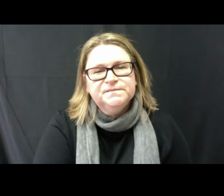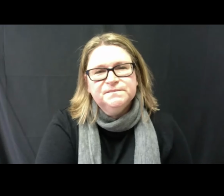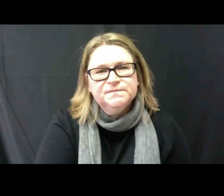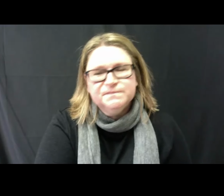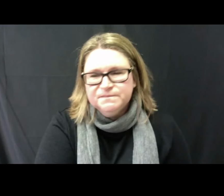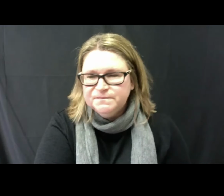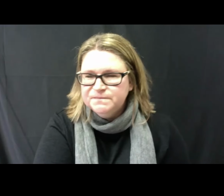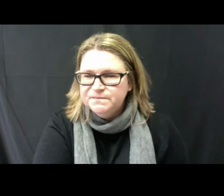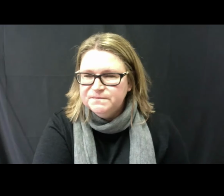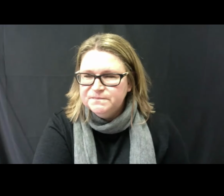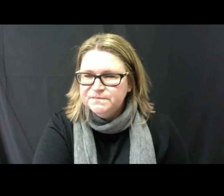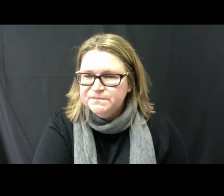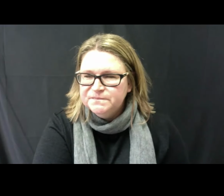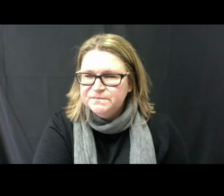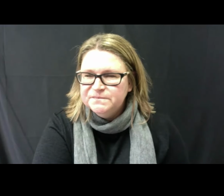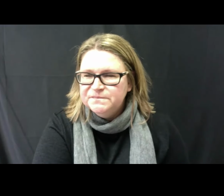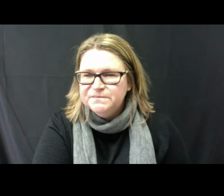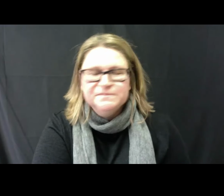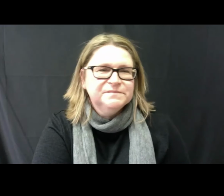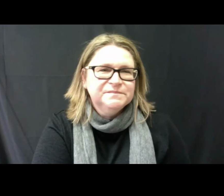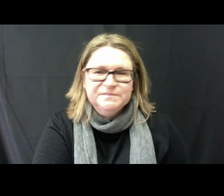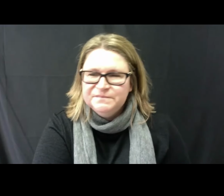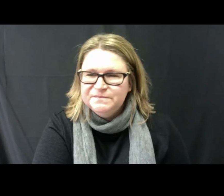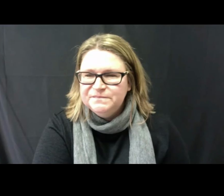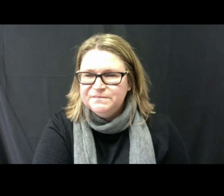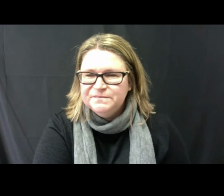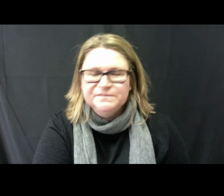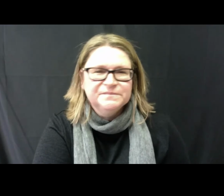at the website for more information.